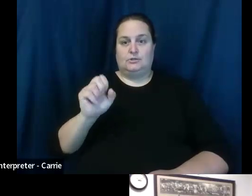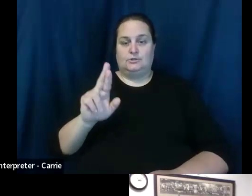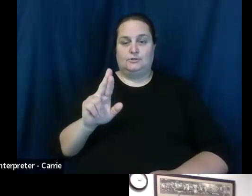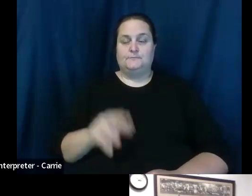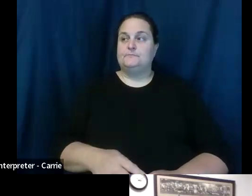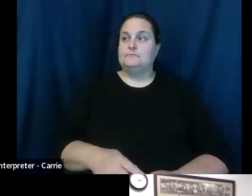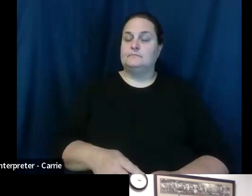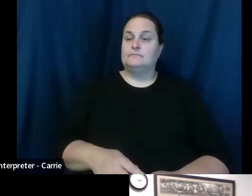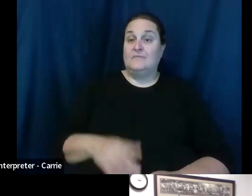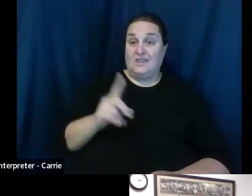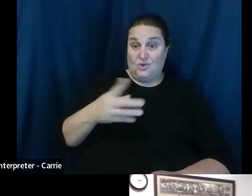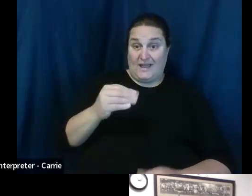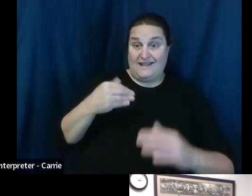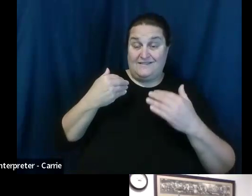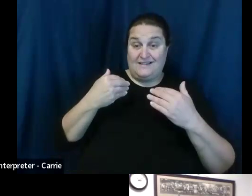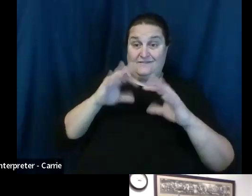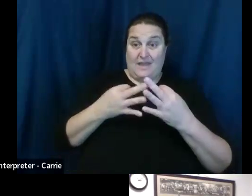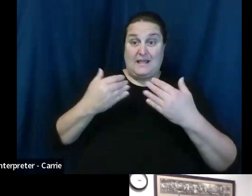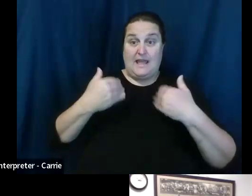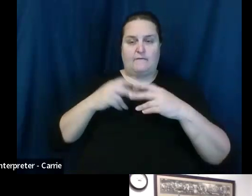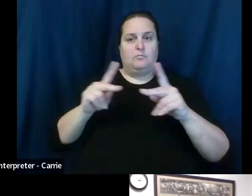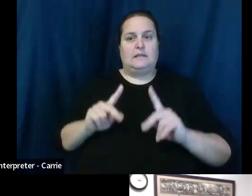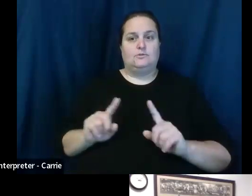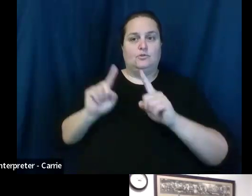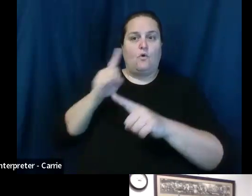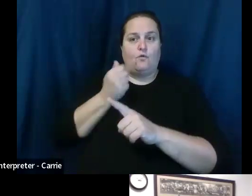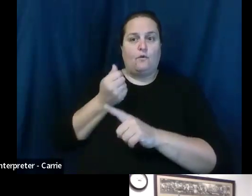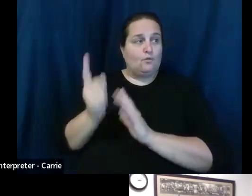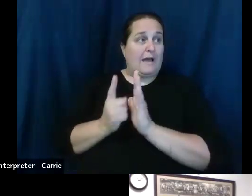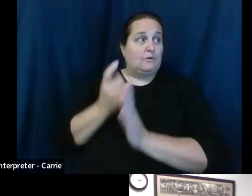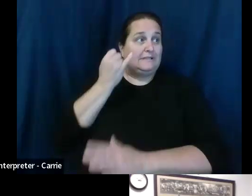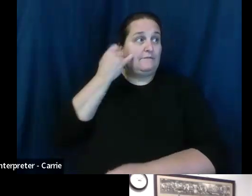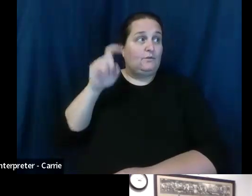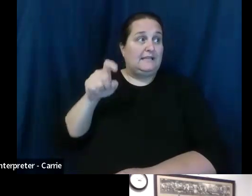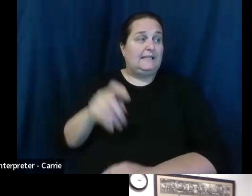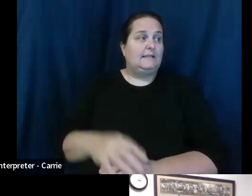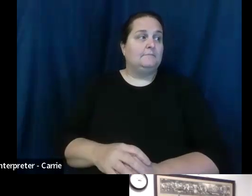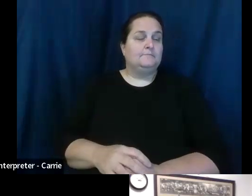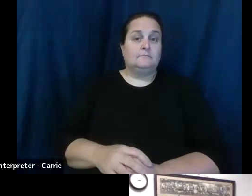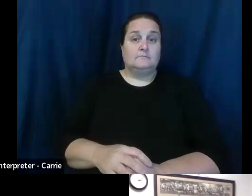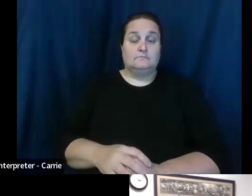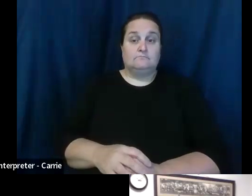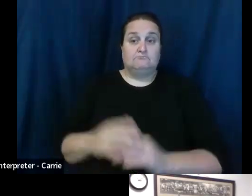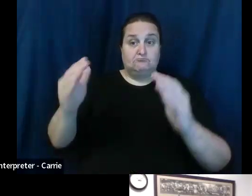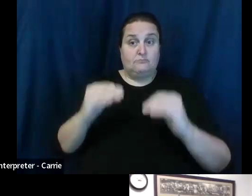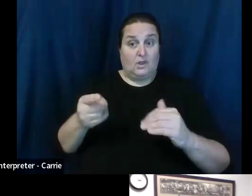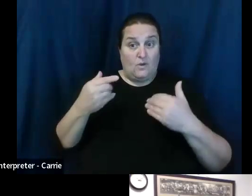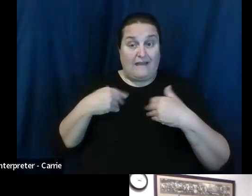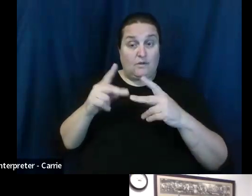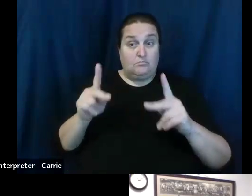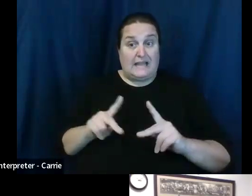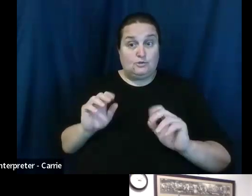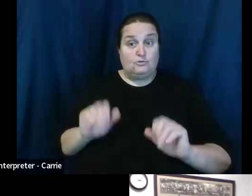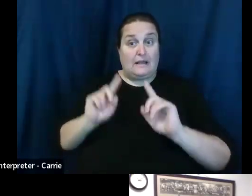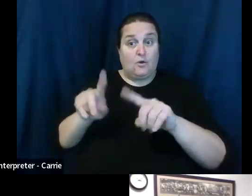few hours that meets your needs? Do you have a place to go for a few days to weeks that meets your needs?